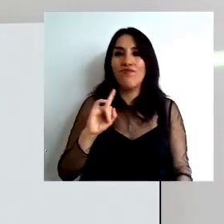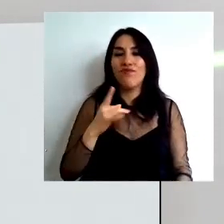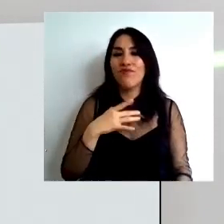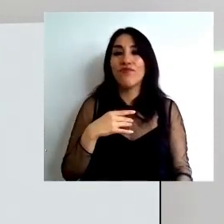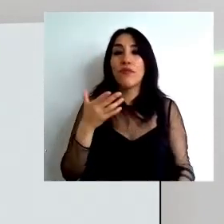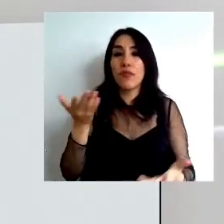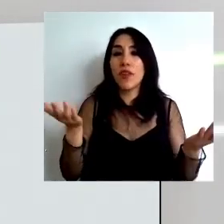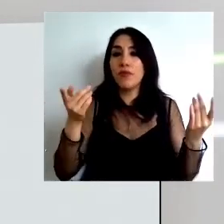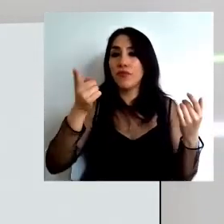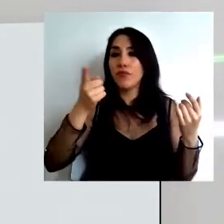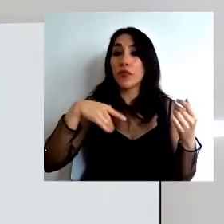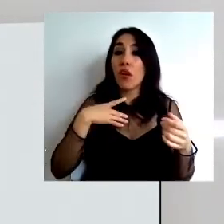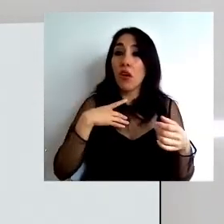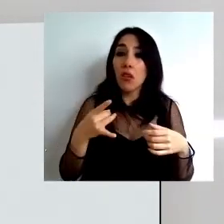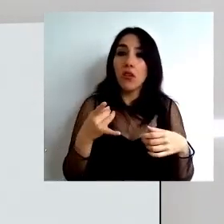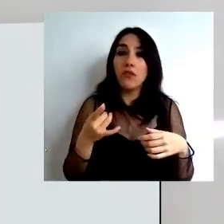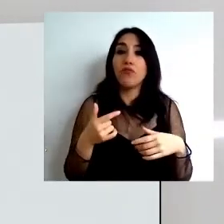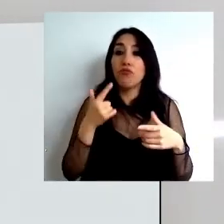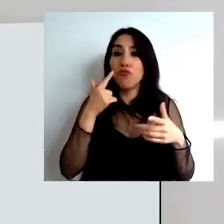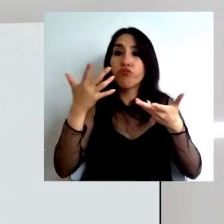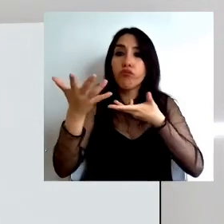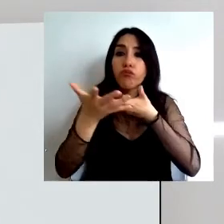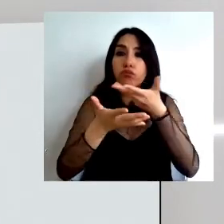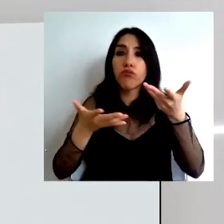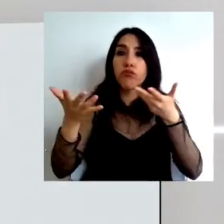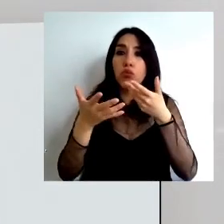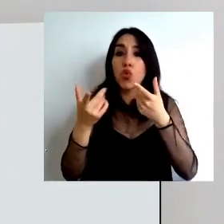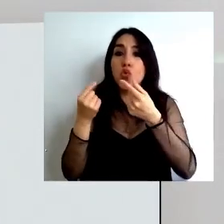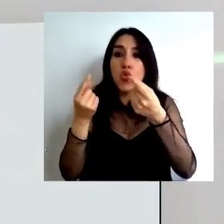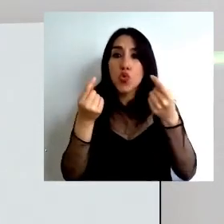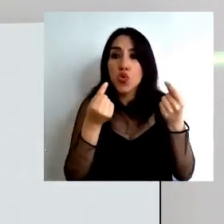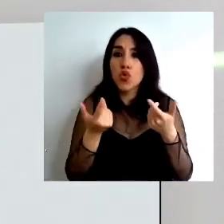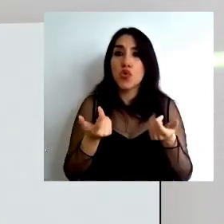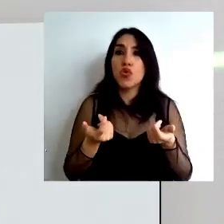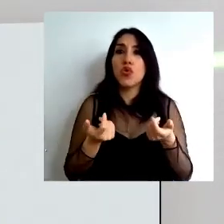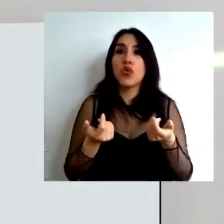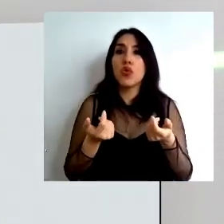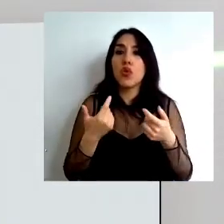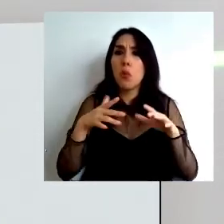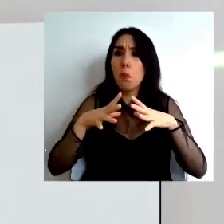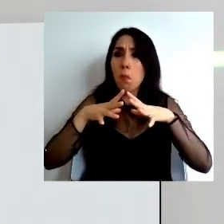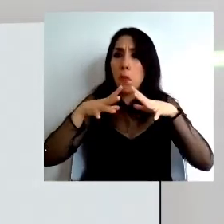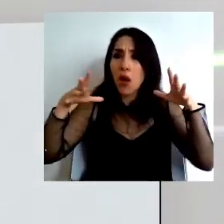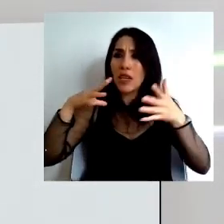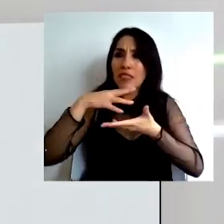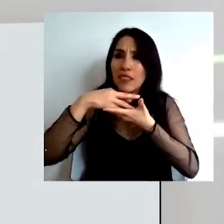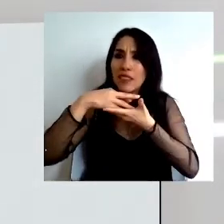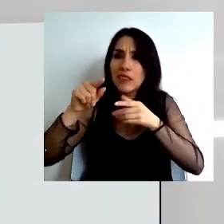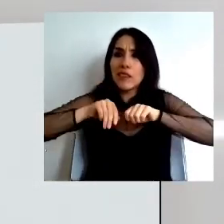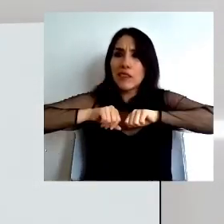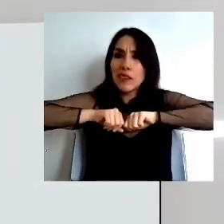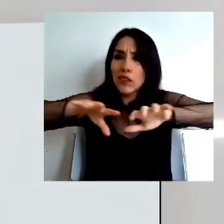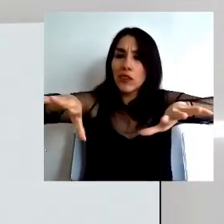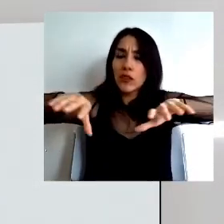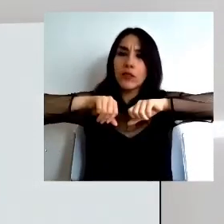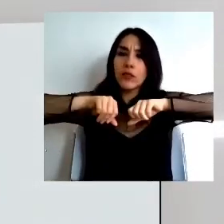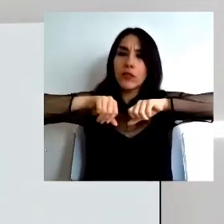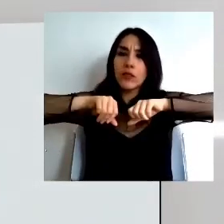for social franchising. So we wanted to find partners who are also experts in their field and to